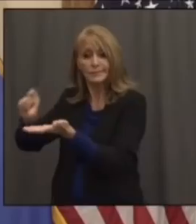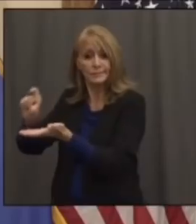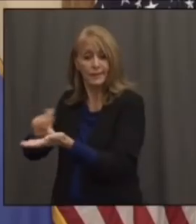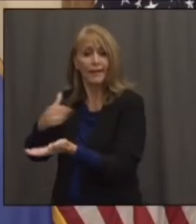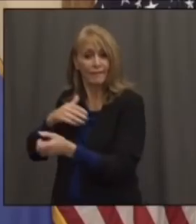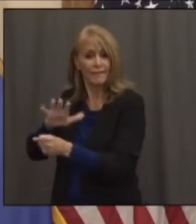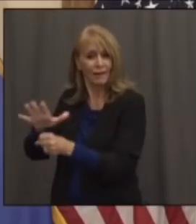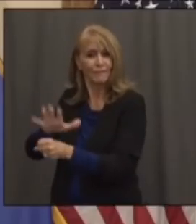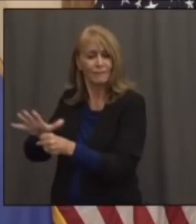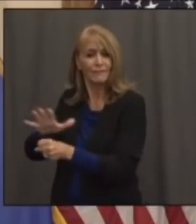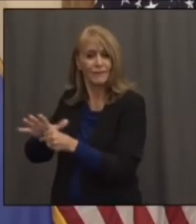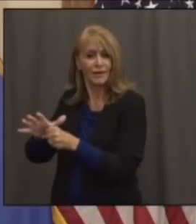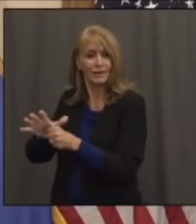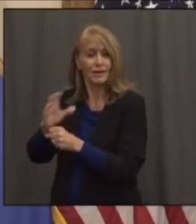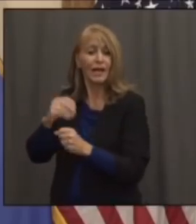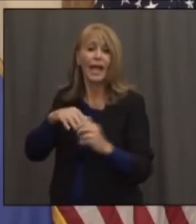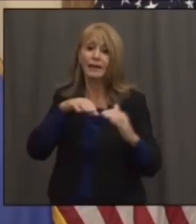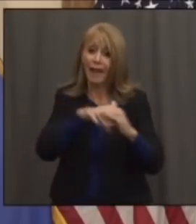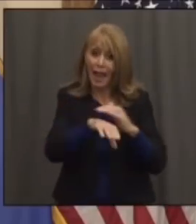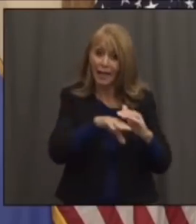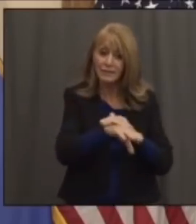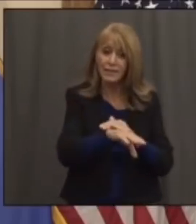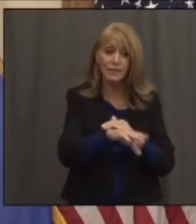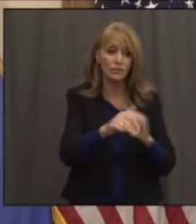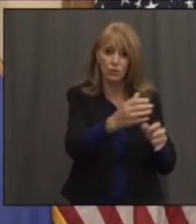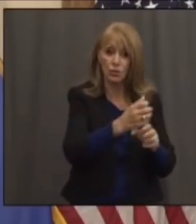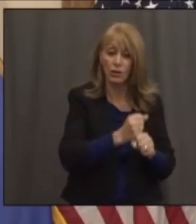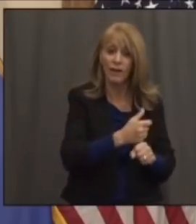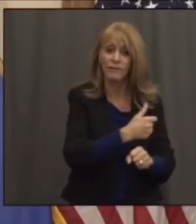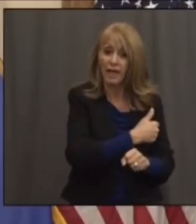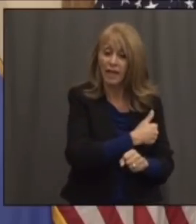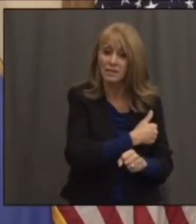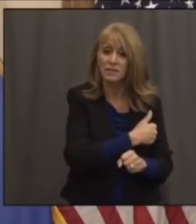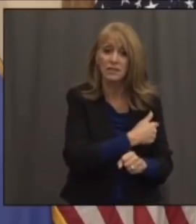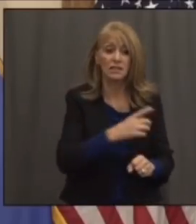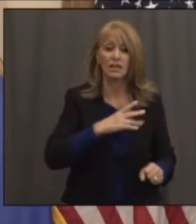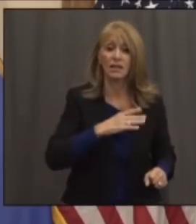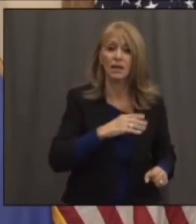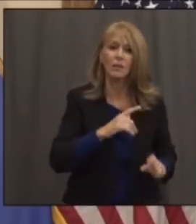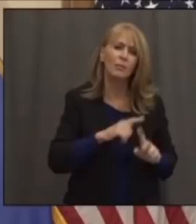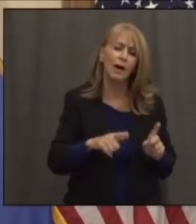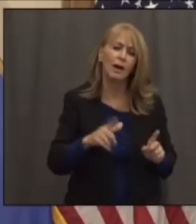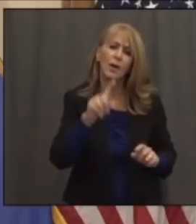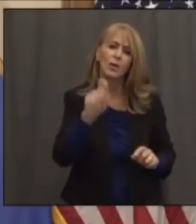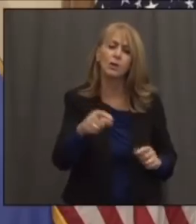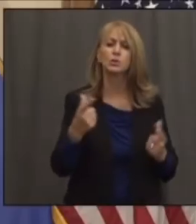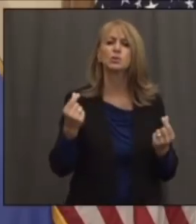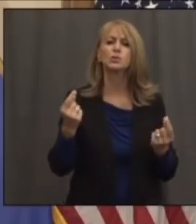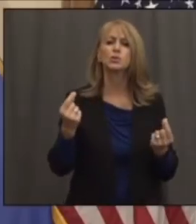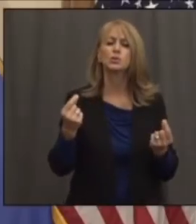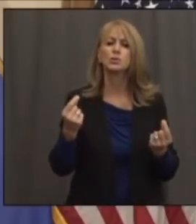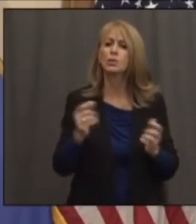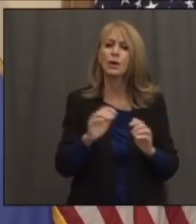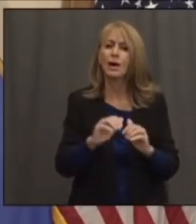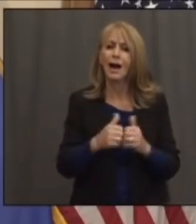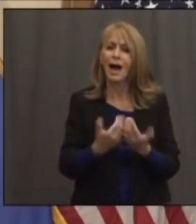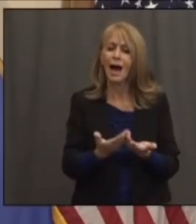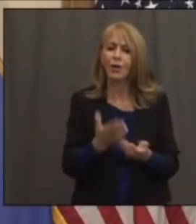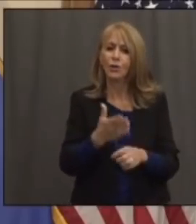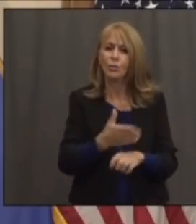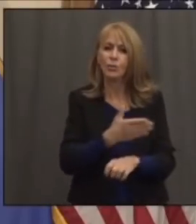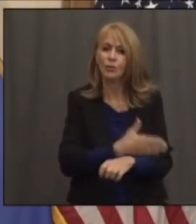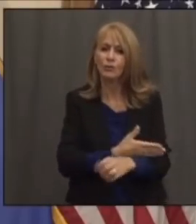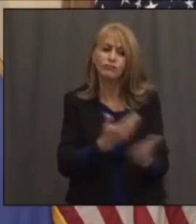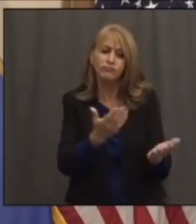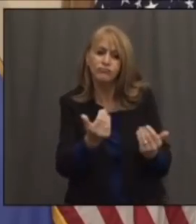certainly access is greatly improved. So I guess the bottom line question is, what do you do now to improve that?